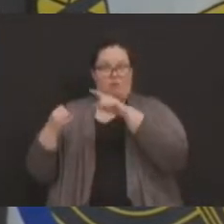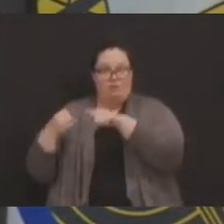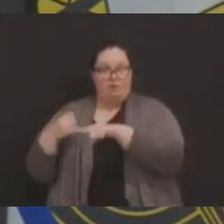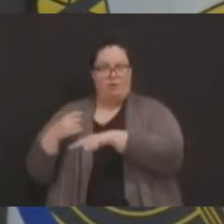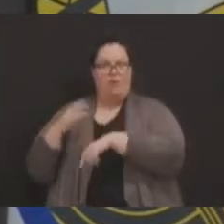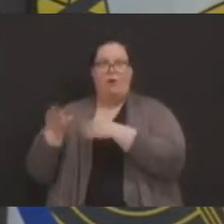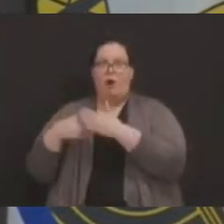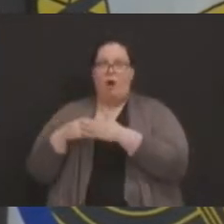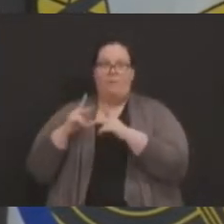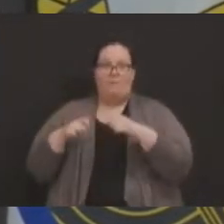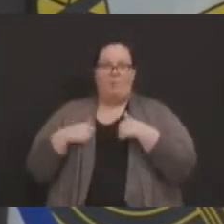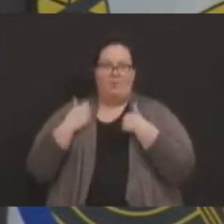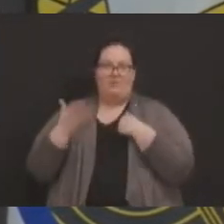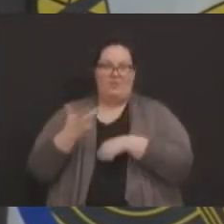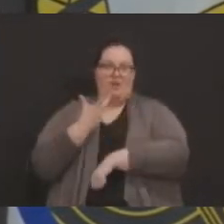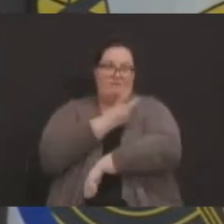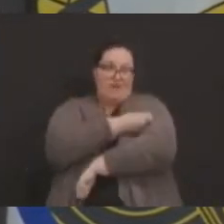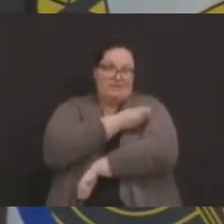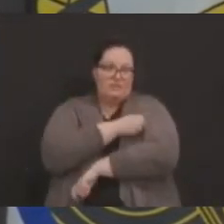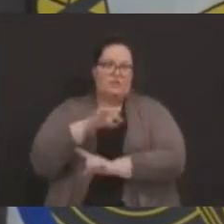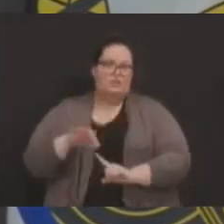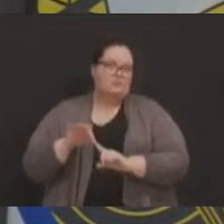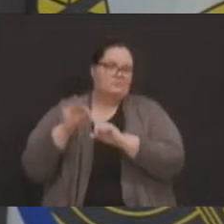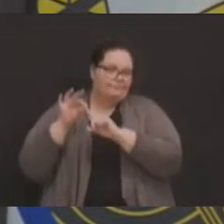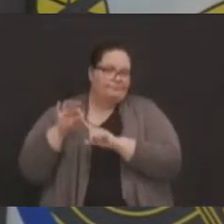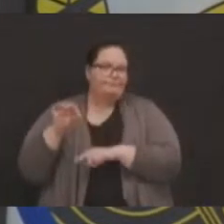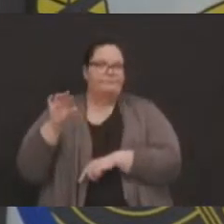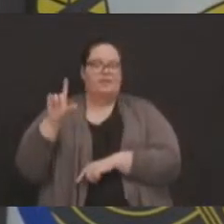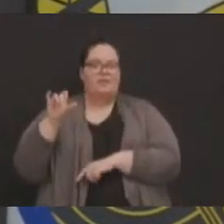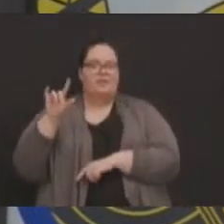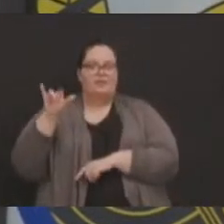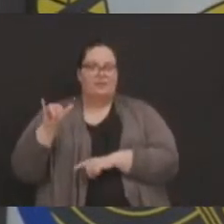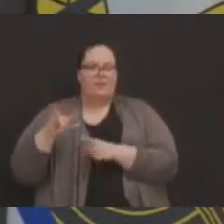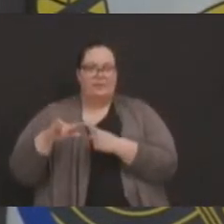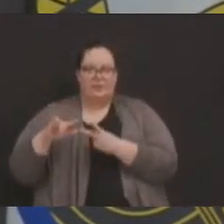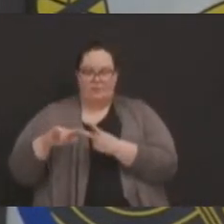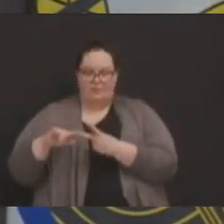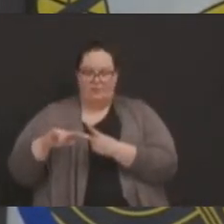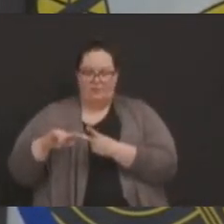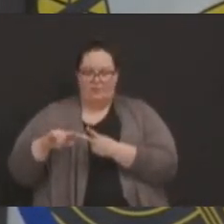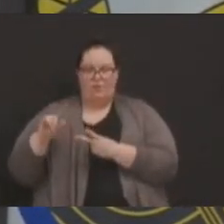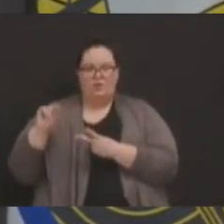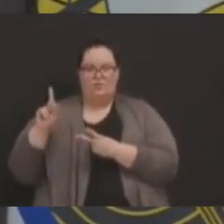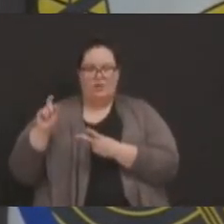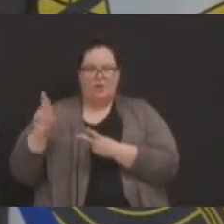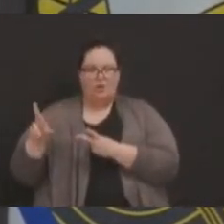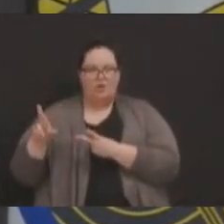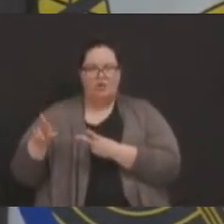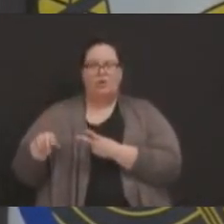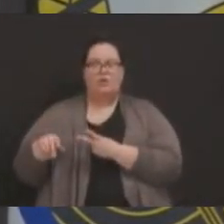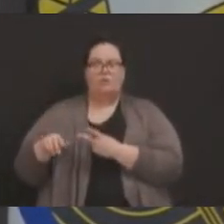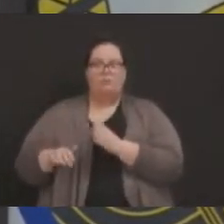active cases is down to, I believe, 5, is that something that's going to be happening?